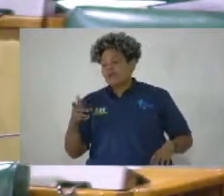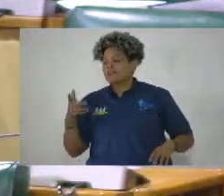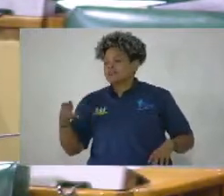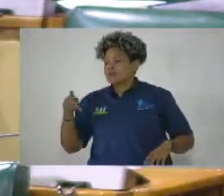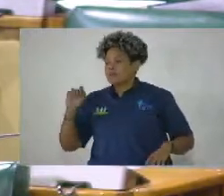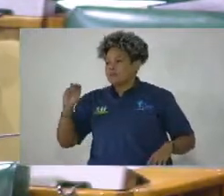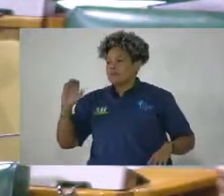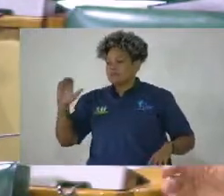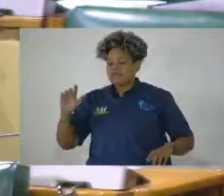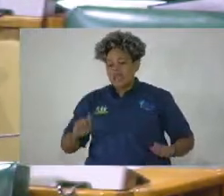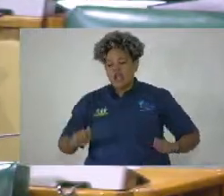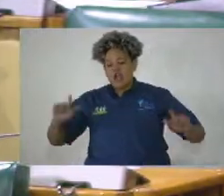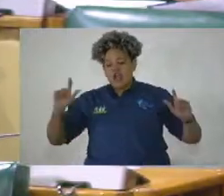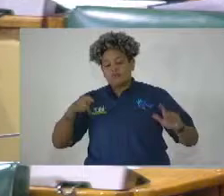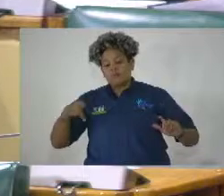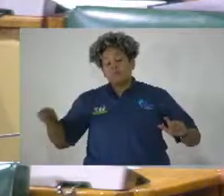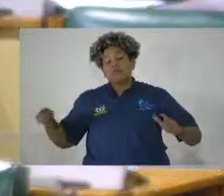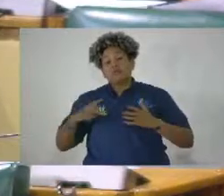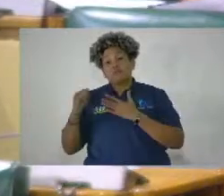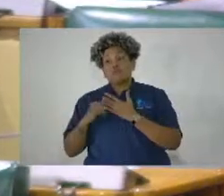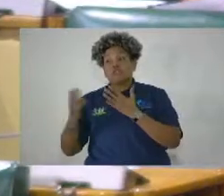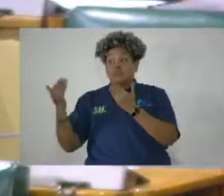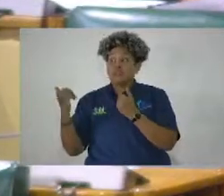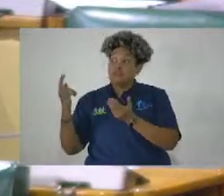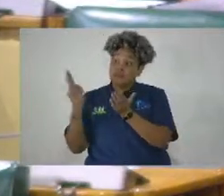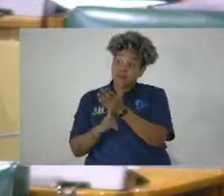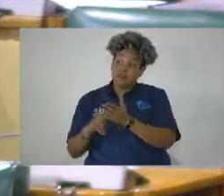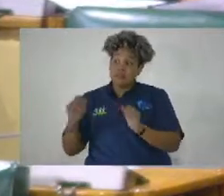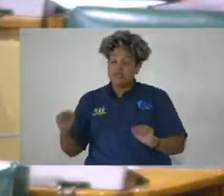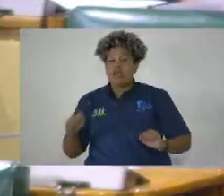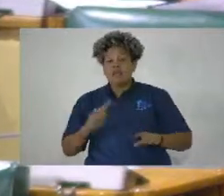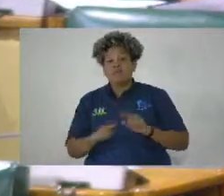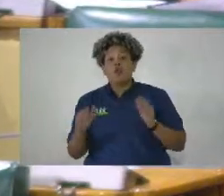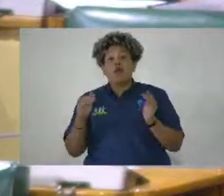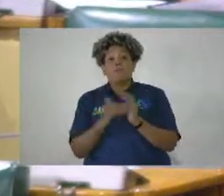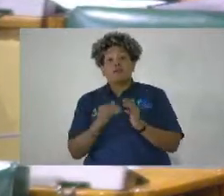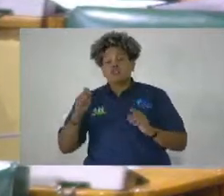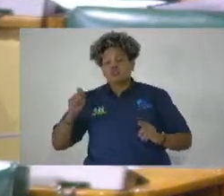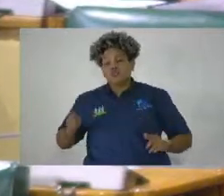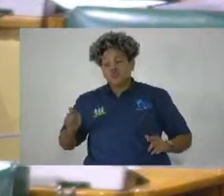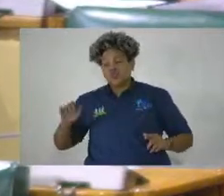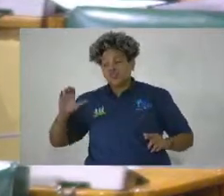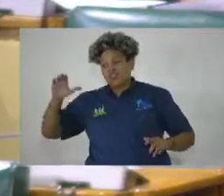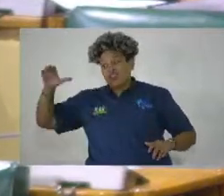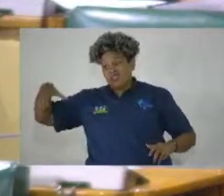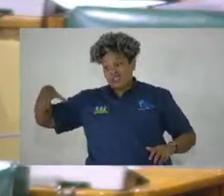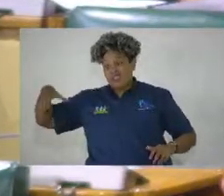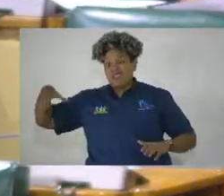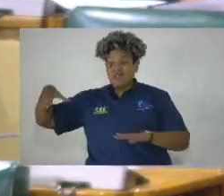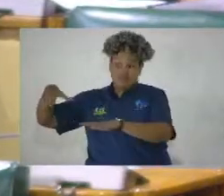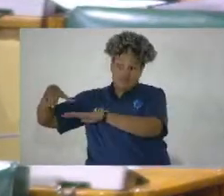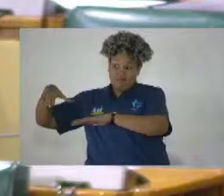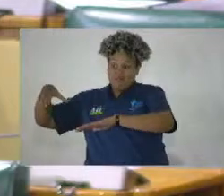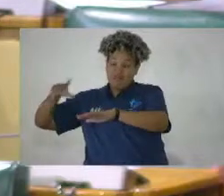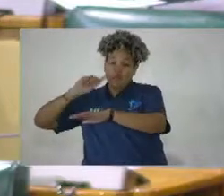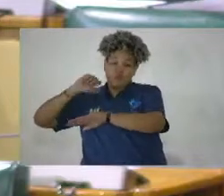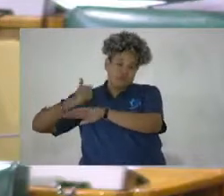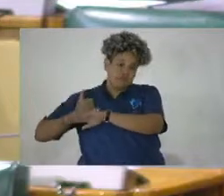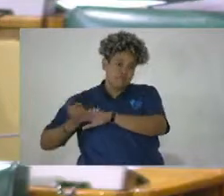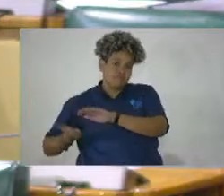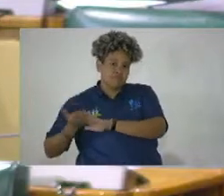launch that PPP project. But a Manchester judicial complex is on its